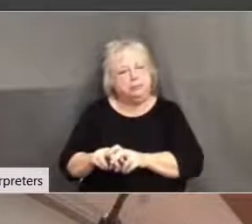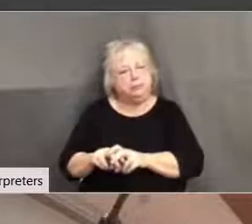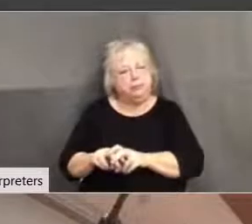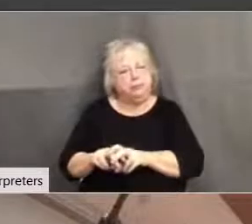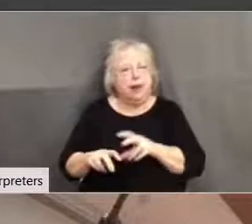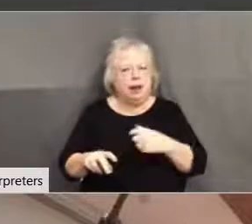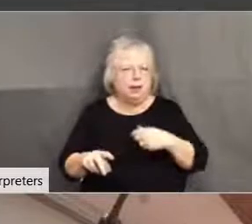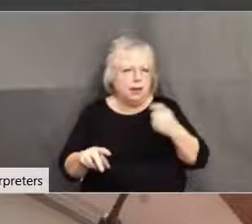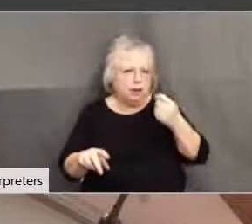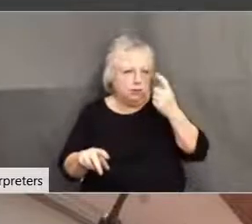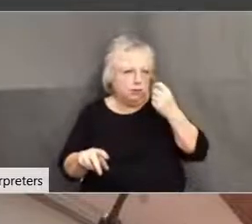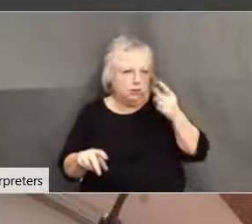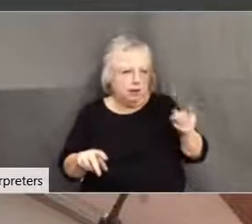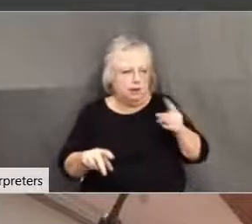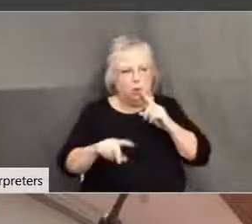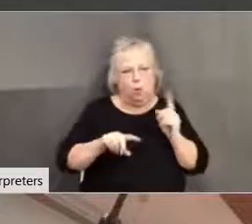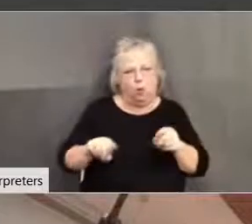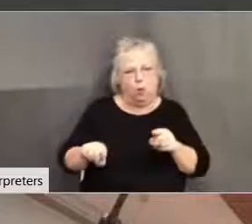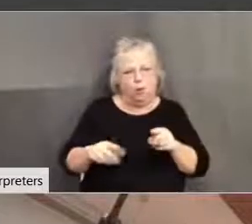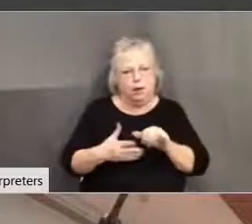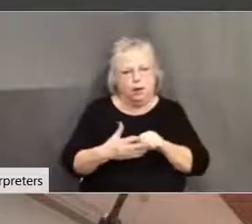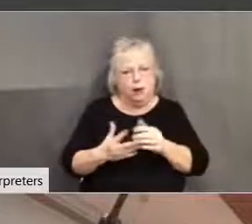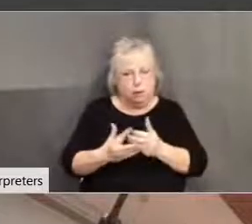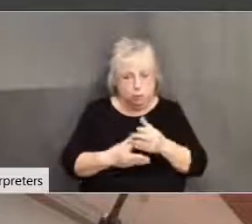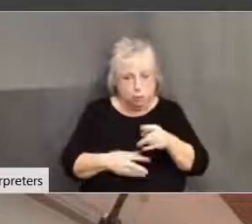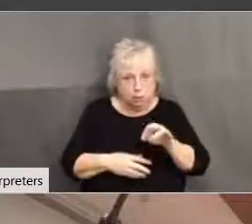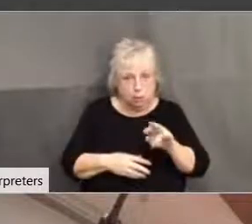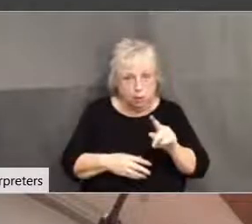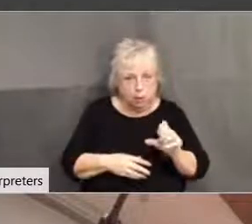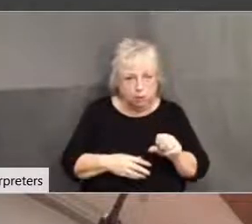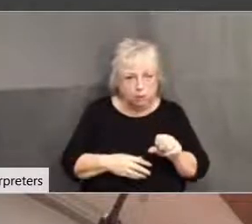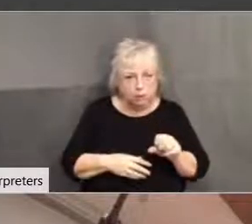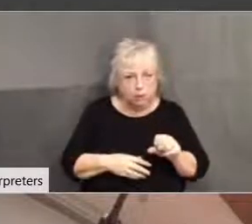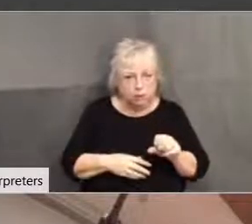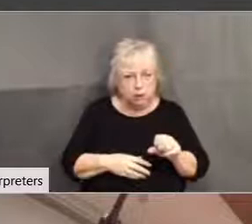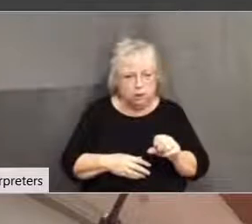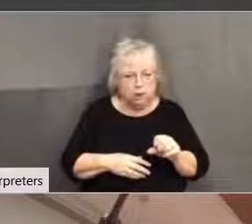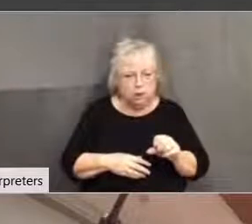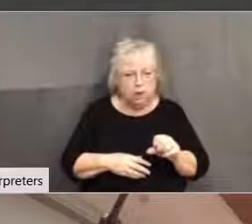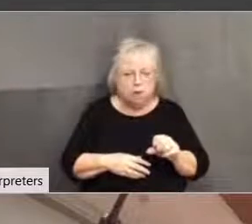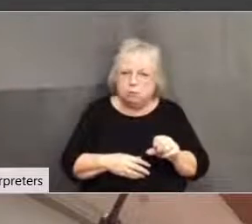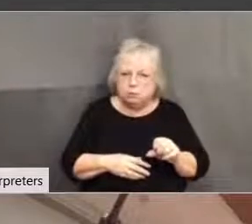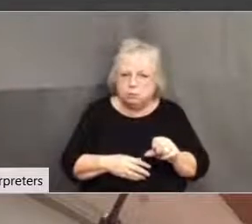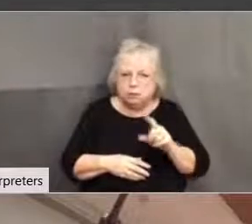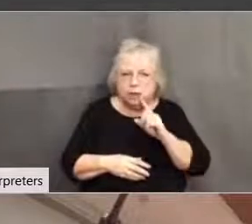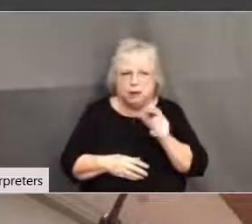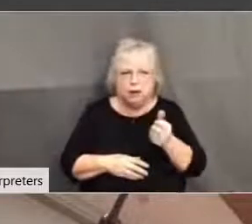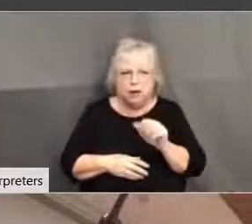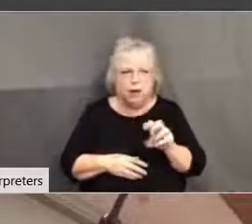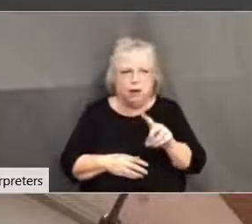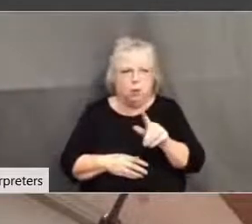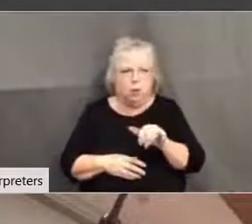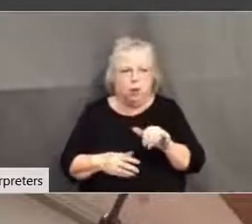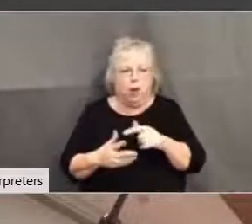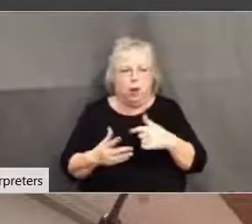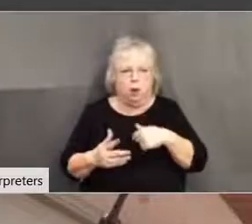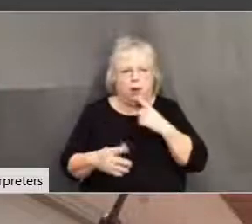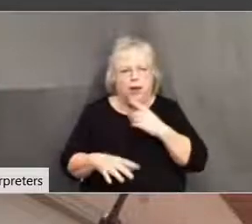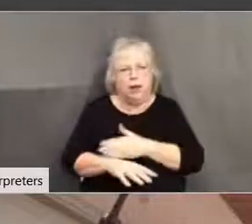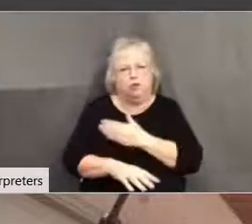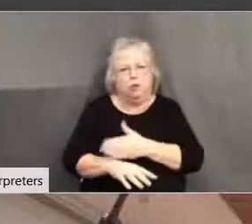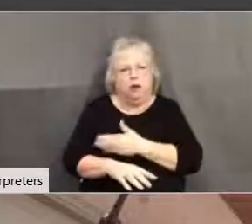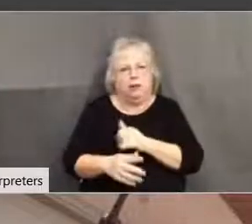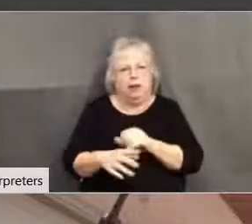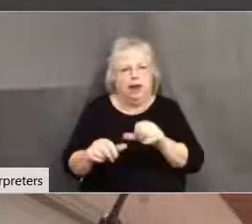they're ordering those through parks using you all's vendor. Is there any way we can dress that area up? It is a gateway into